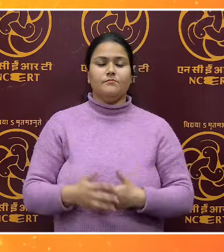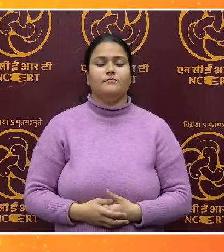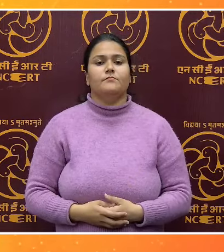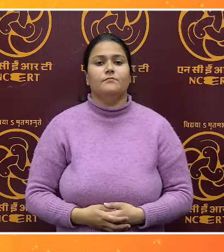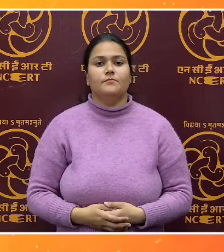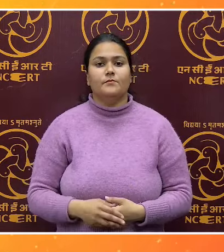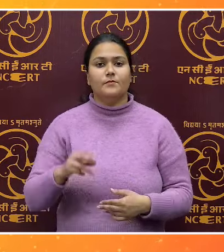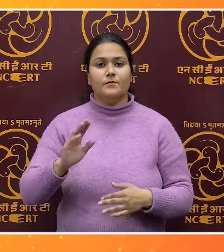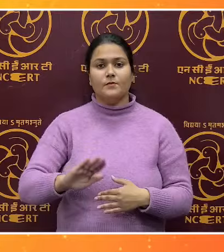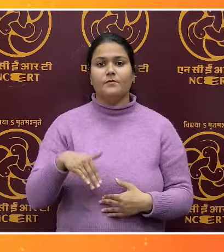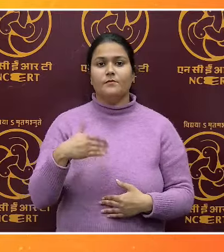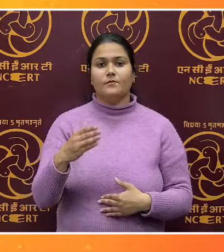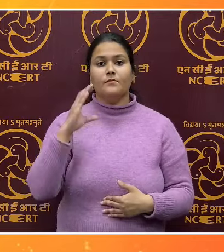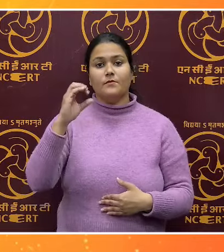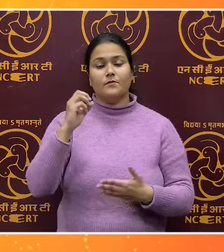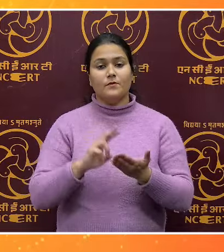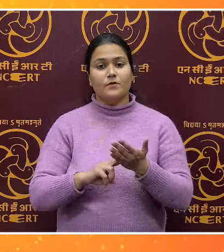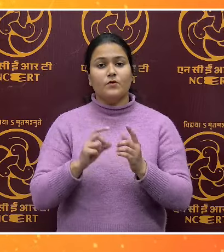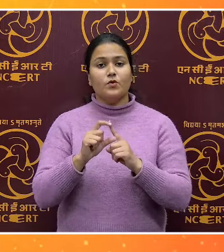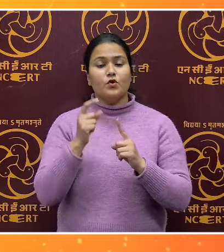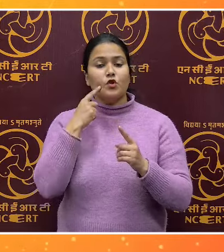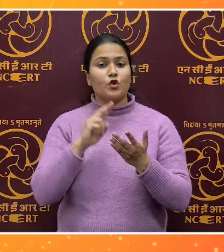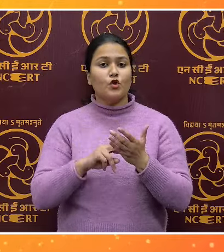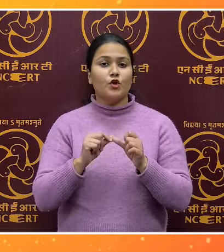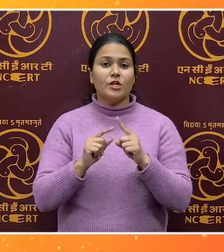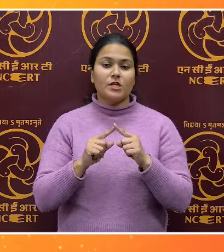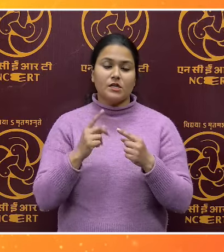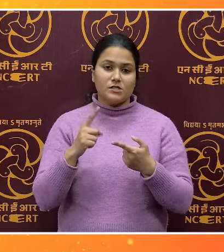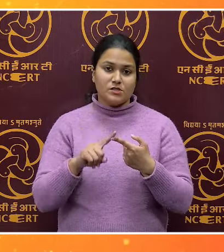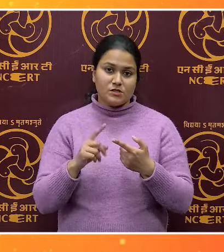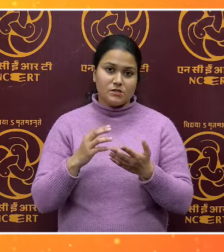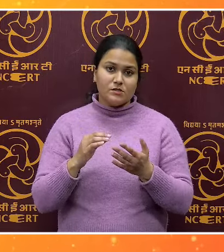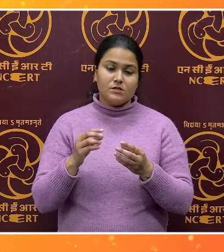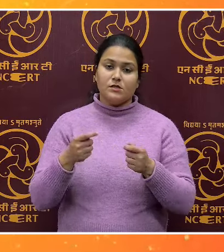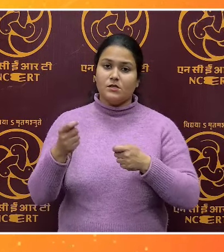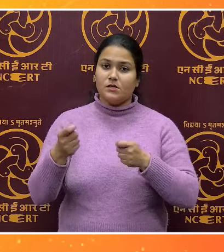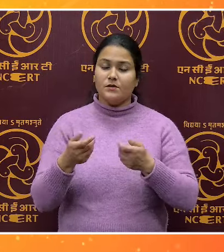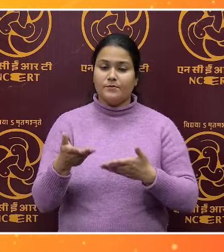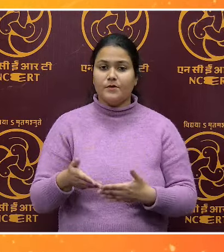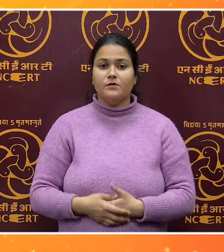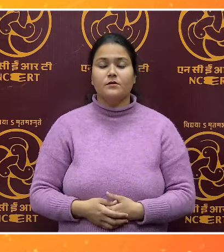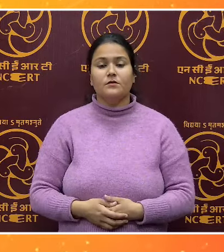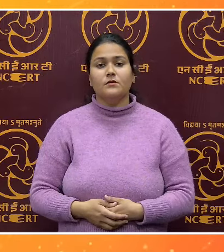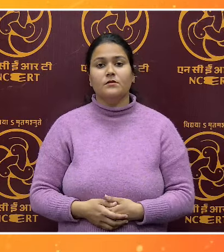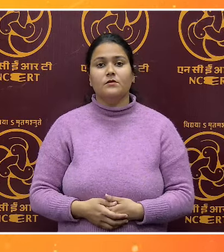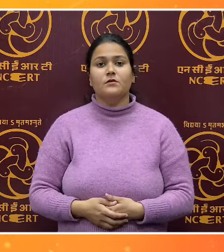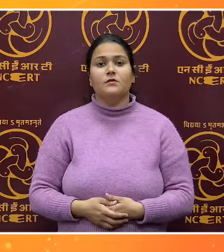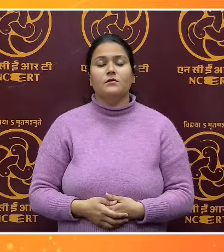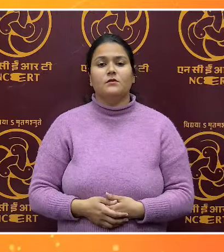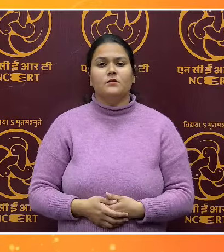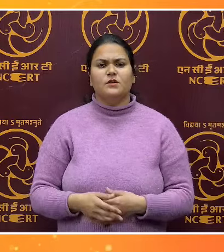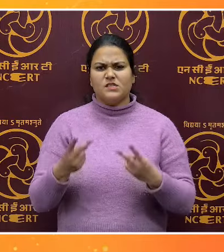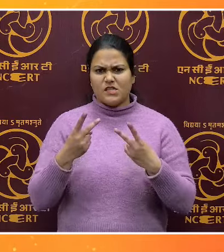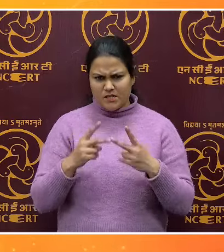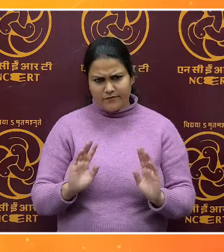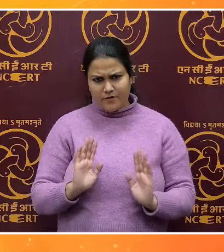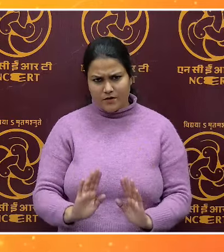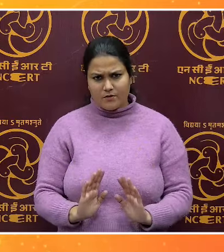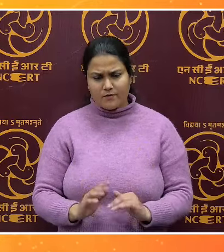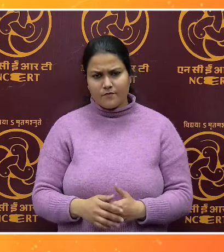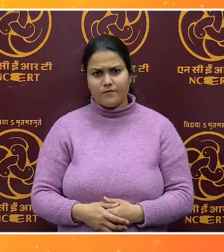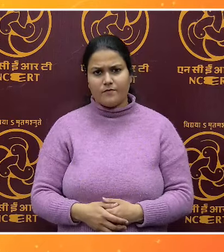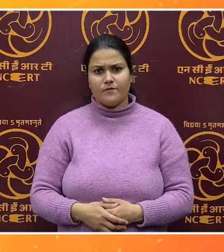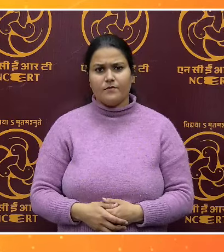after coordination number, there is another term called oxidation number of this complex. Is it different? It